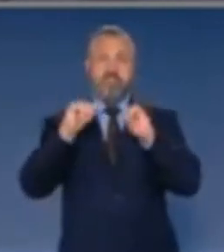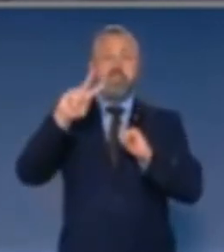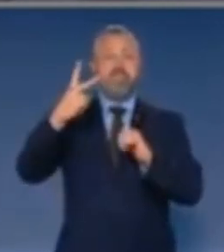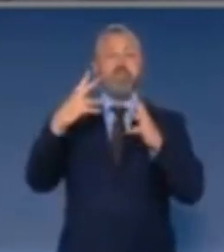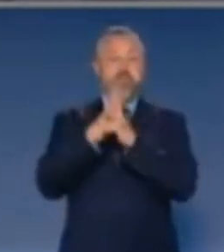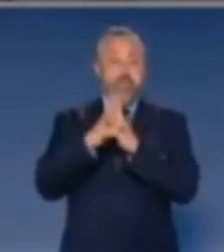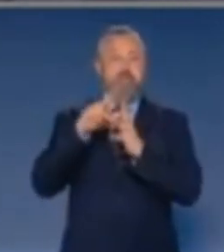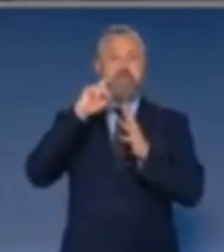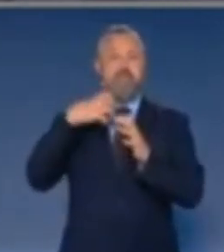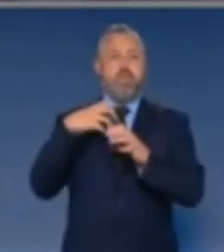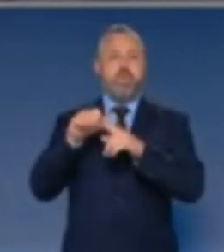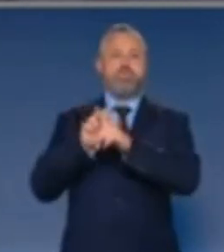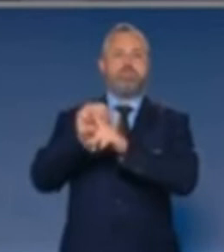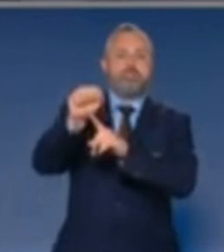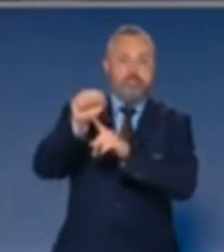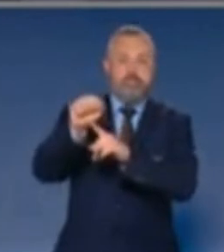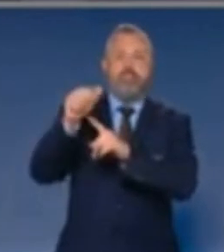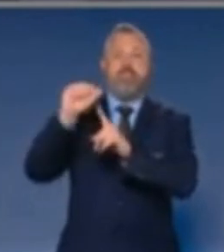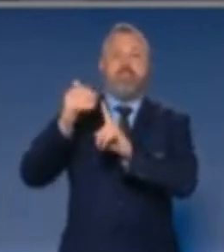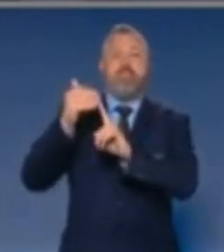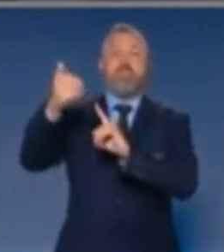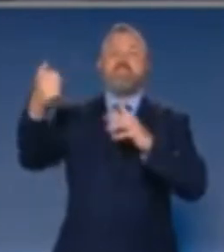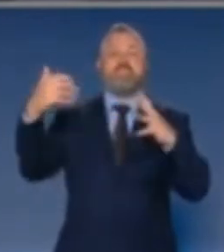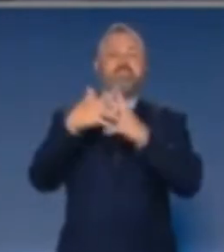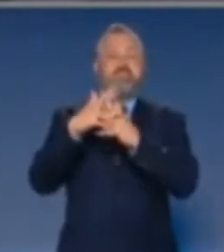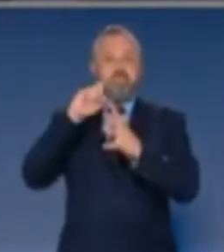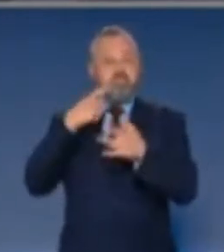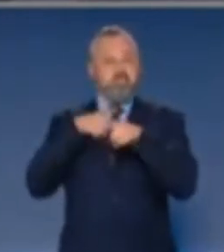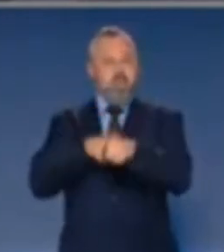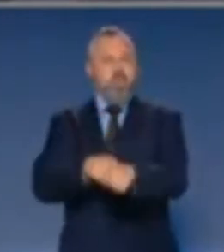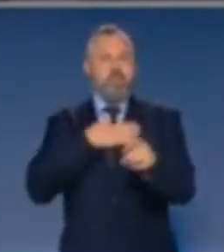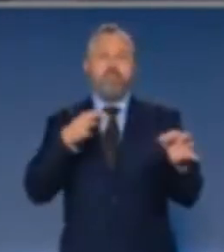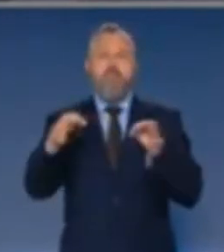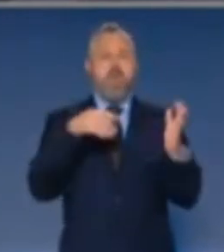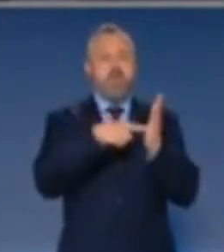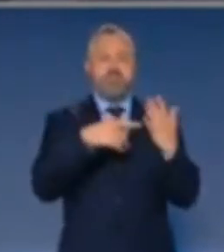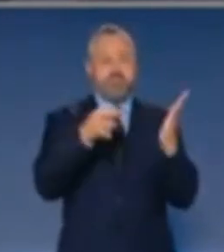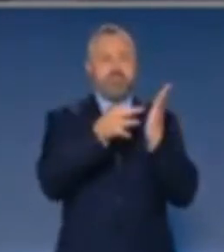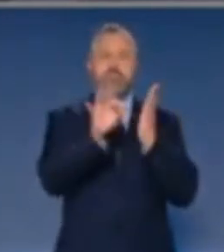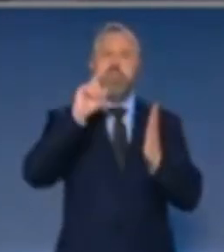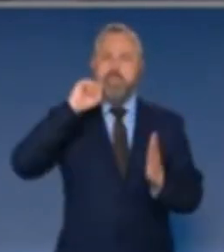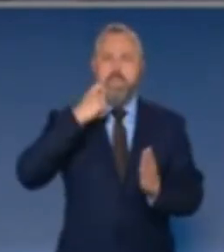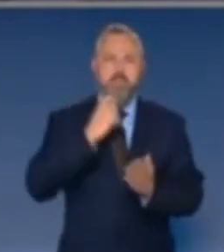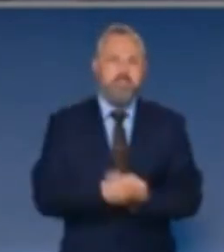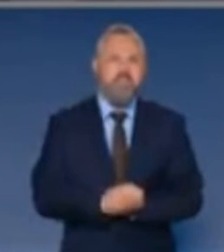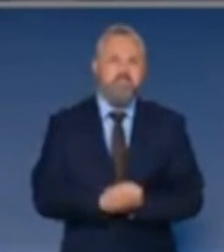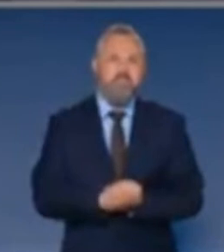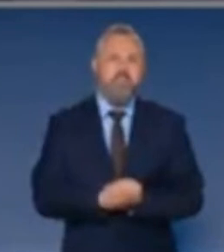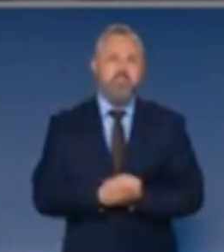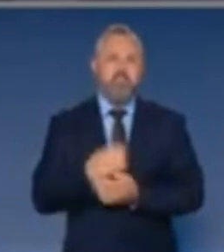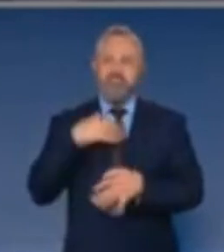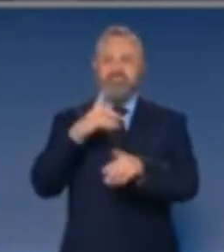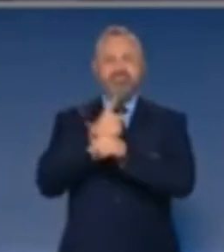track, and by the end of the 6 weeks, we're expecting to be fully on track. So that's part of the overall program. Fee?